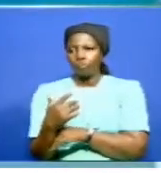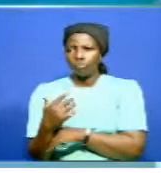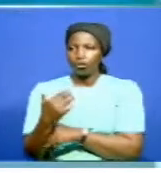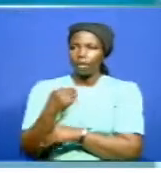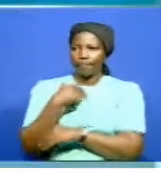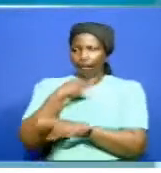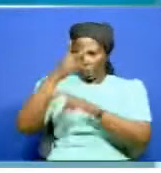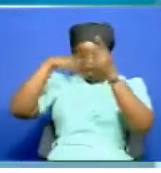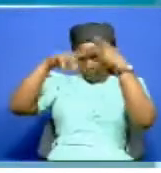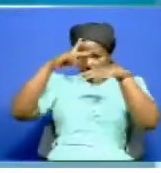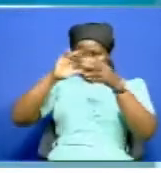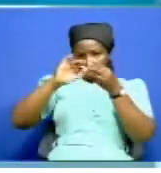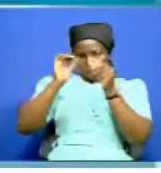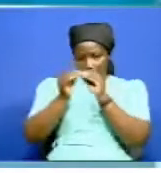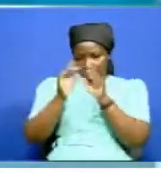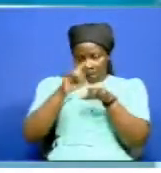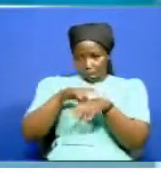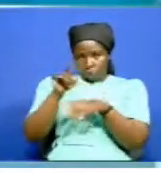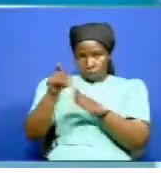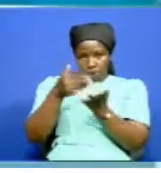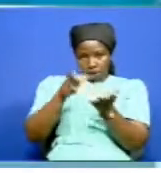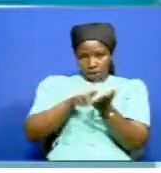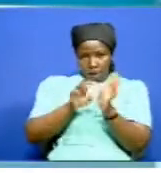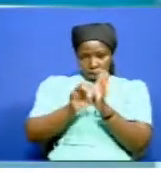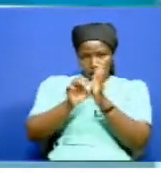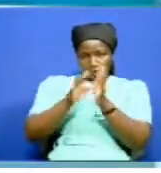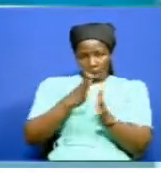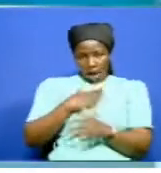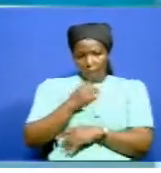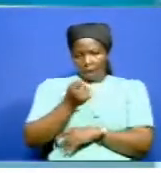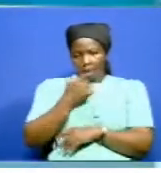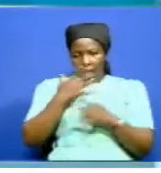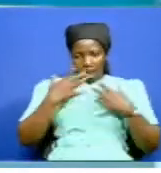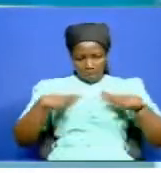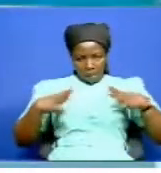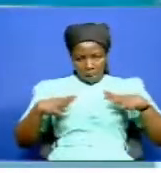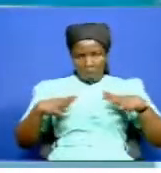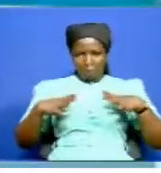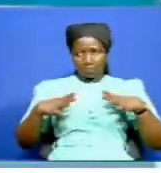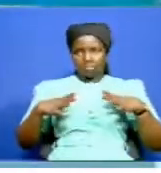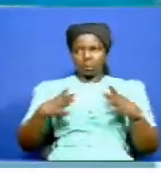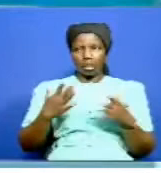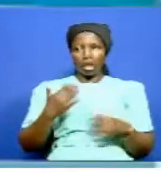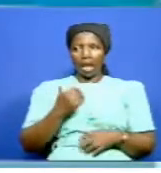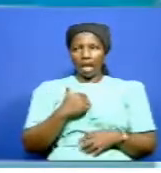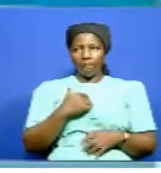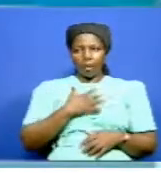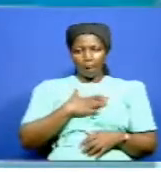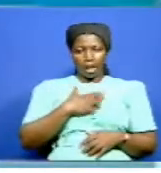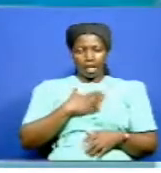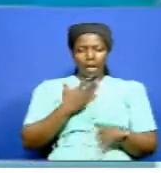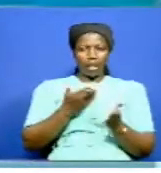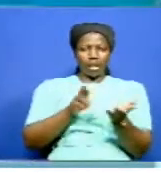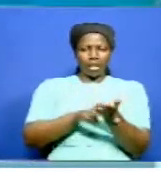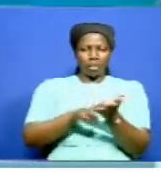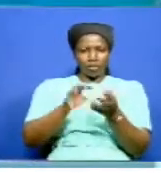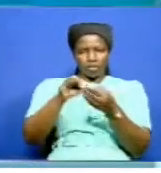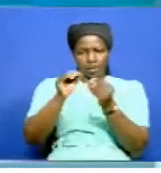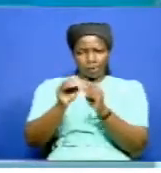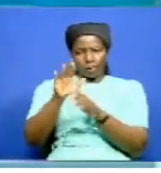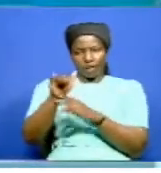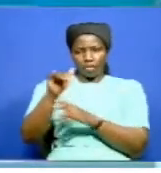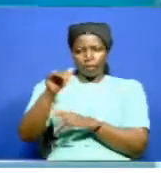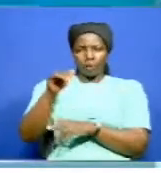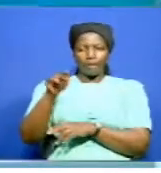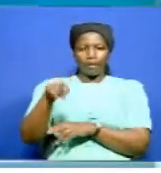numbers. You know, when you register, like I'm a pharmacist by profession, so I have my registration number from the Pharmacy and Poisons